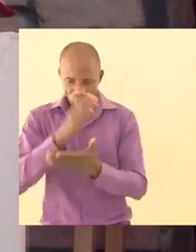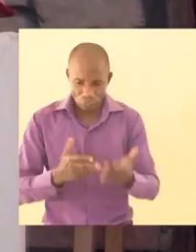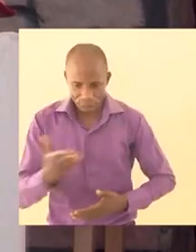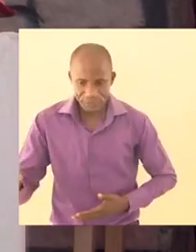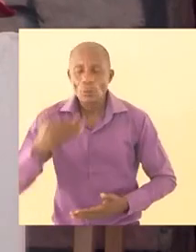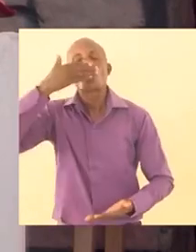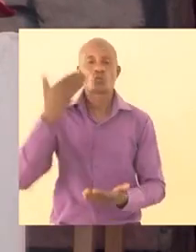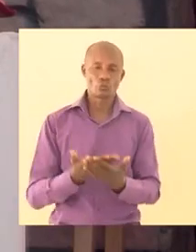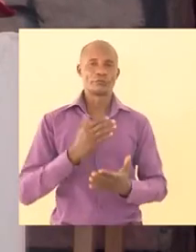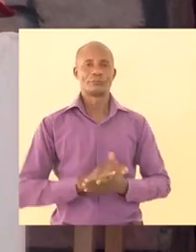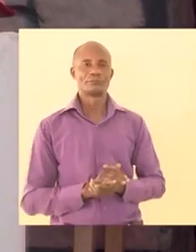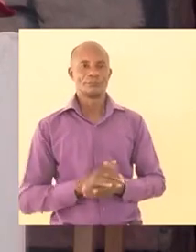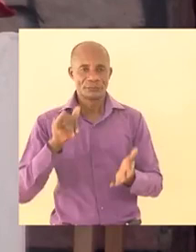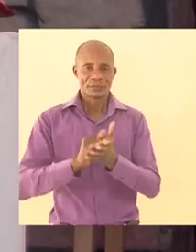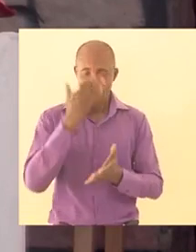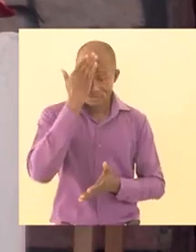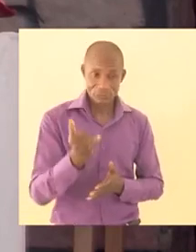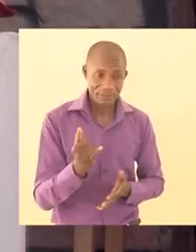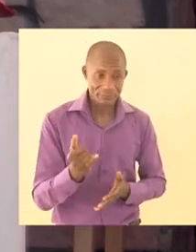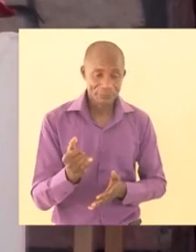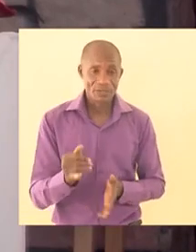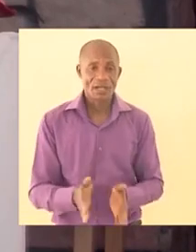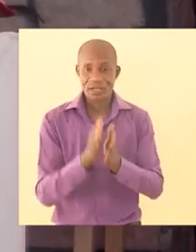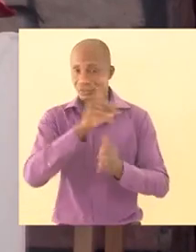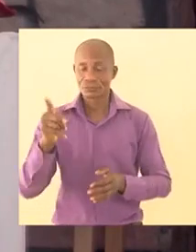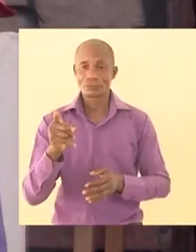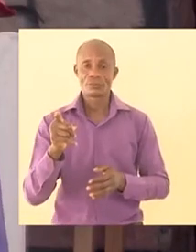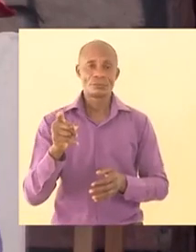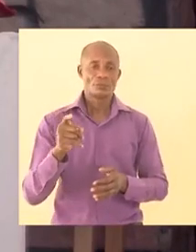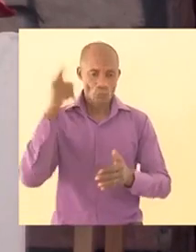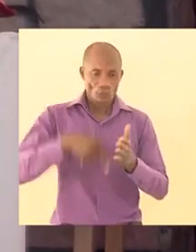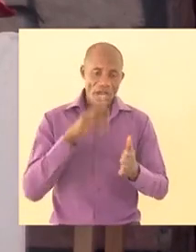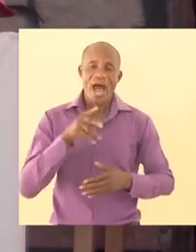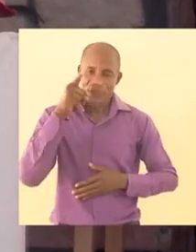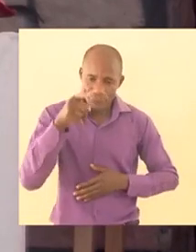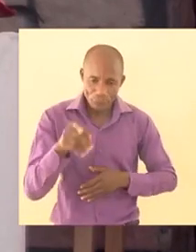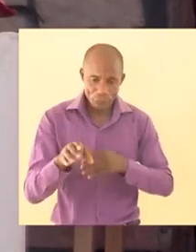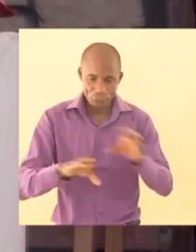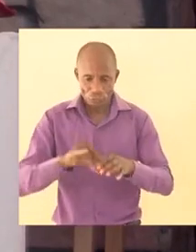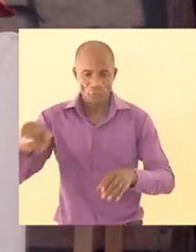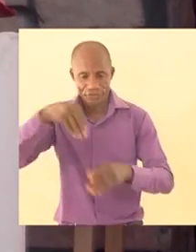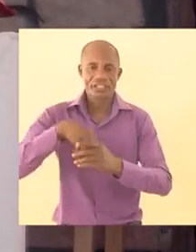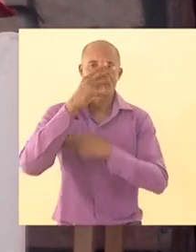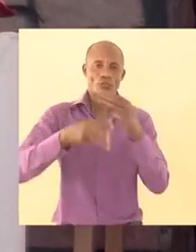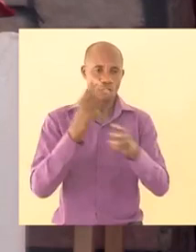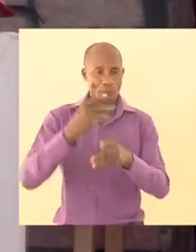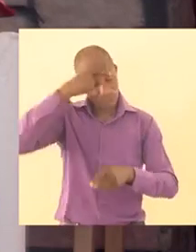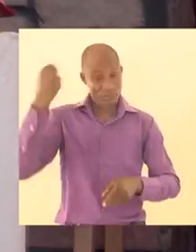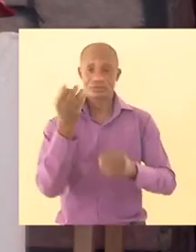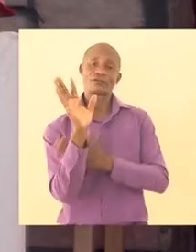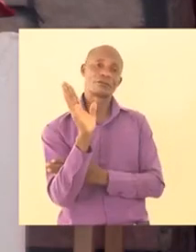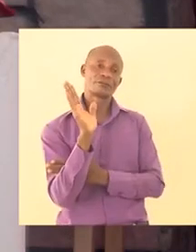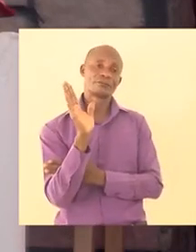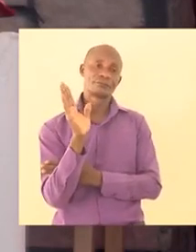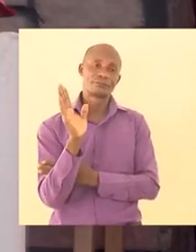something good for God. And that's why I do now and again ask you the question, what are you doing in the world for God's sake? I am